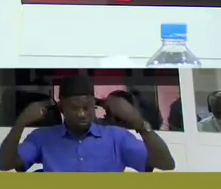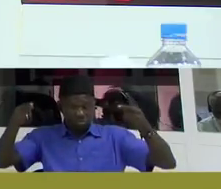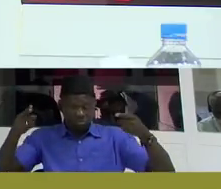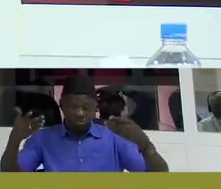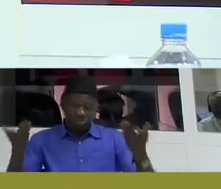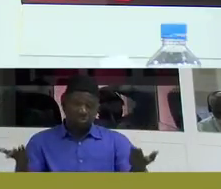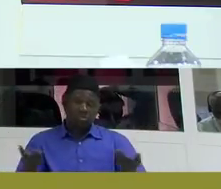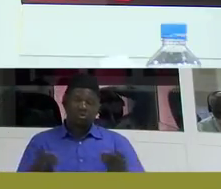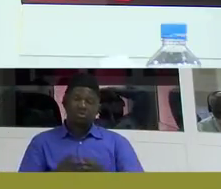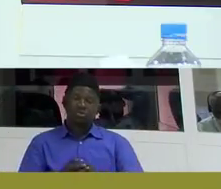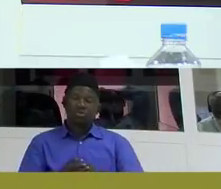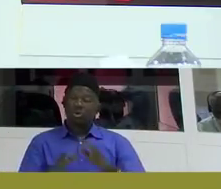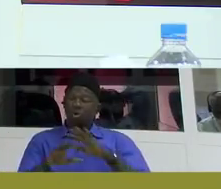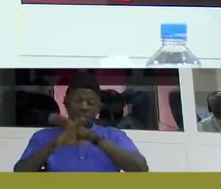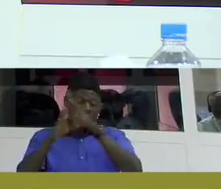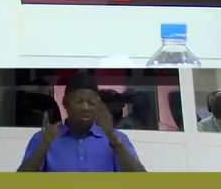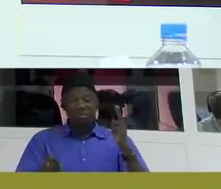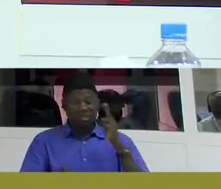efforts went in,